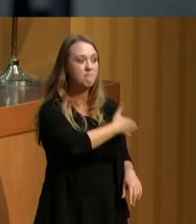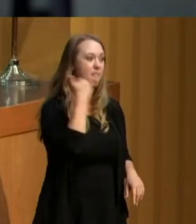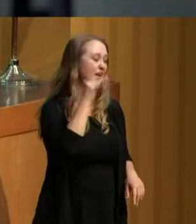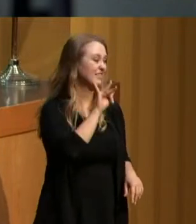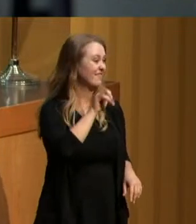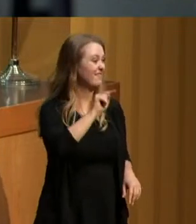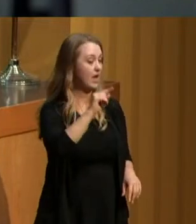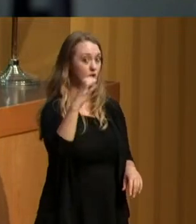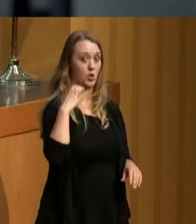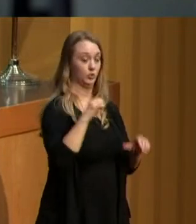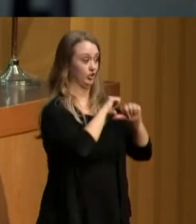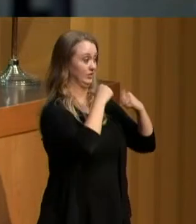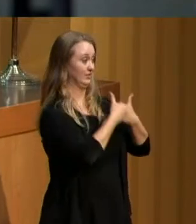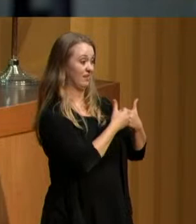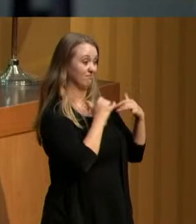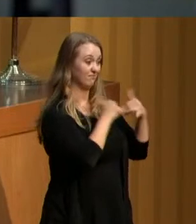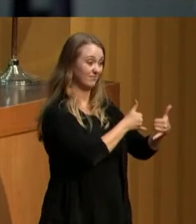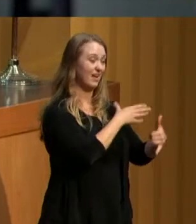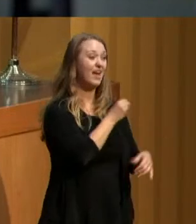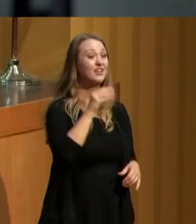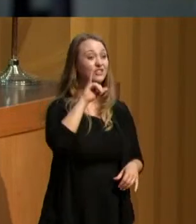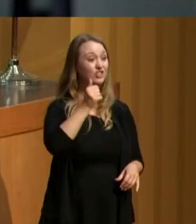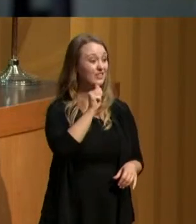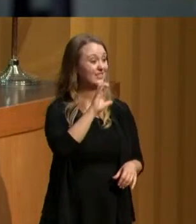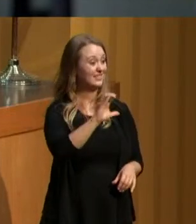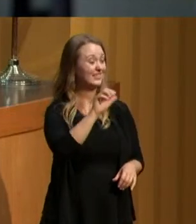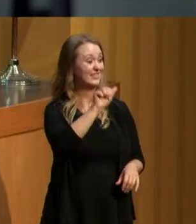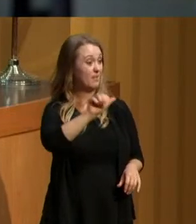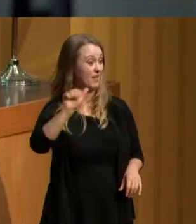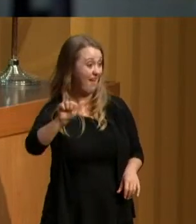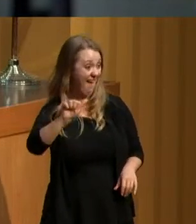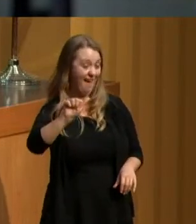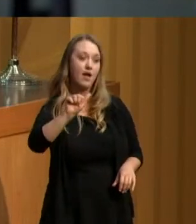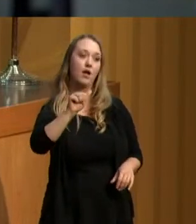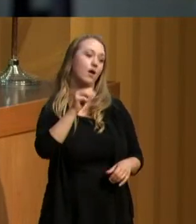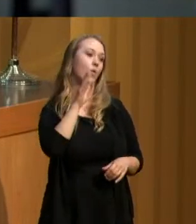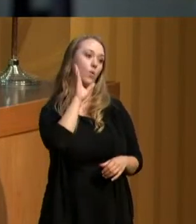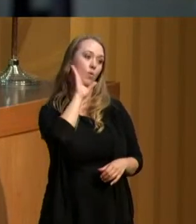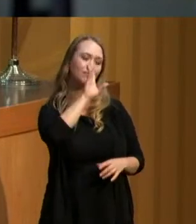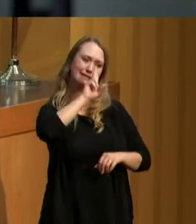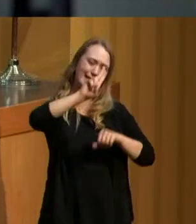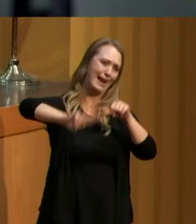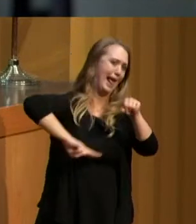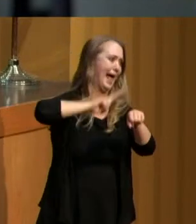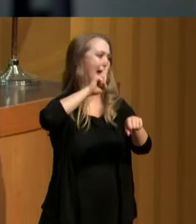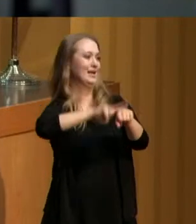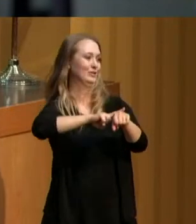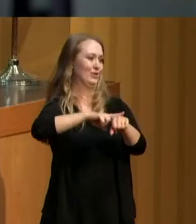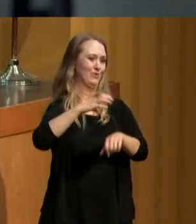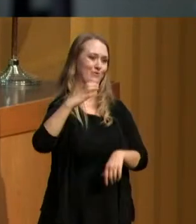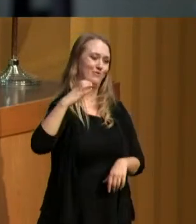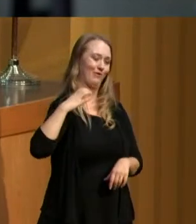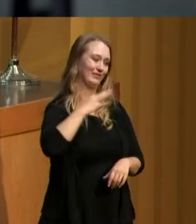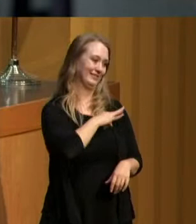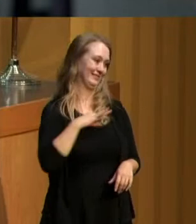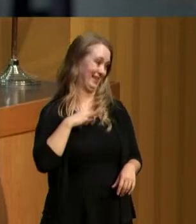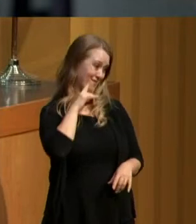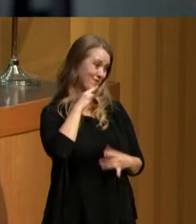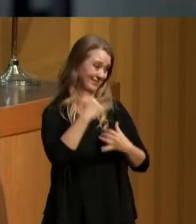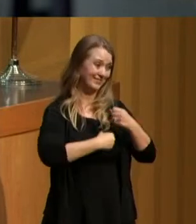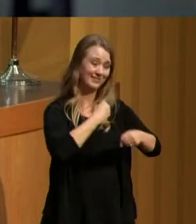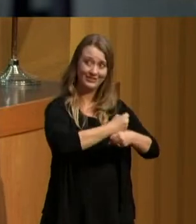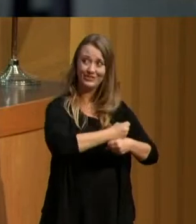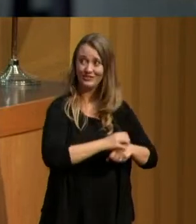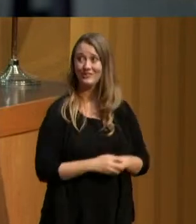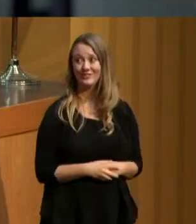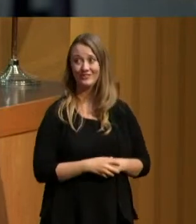Association NJCAA Division II National Coaching Staff of the Year. Woo! And a shout out to our